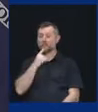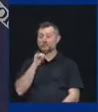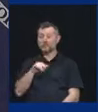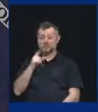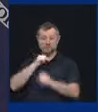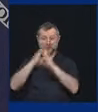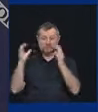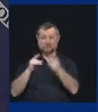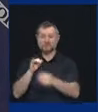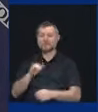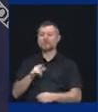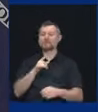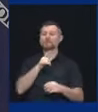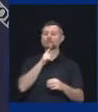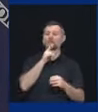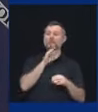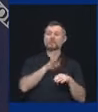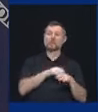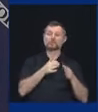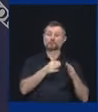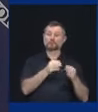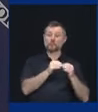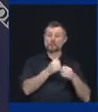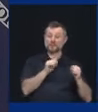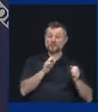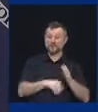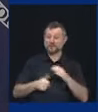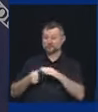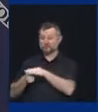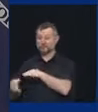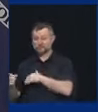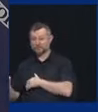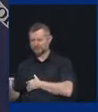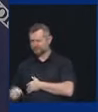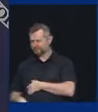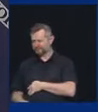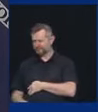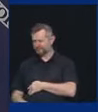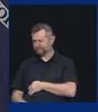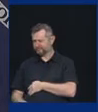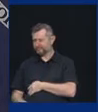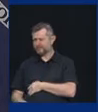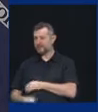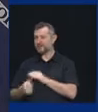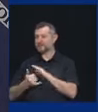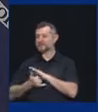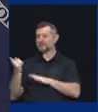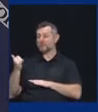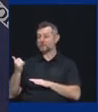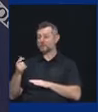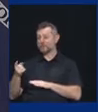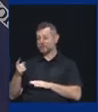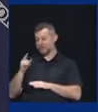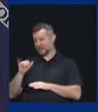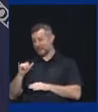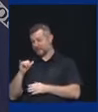shelter. You're sleeping here in a subway car. Anybody could come by, stab you. Better than a shelter.